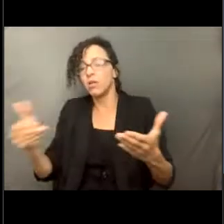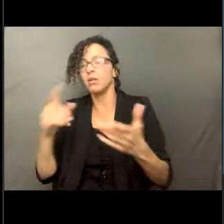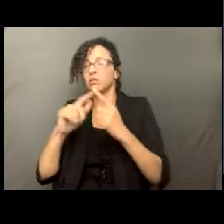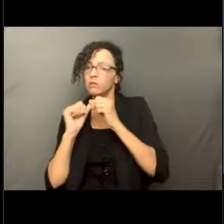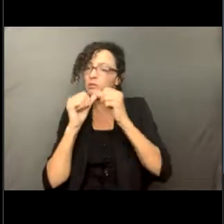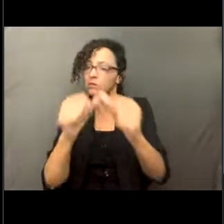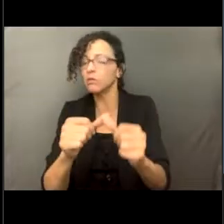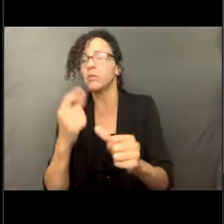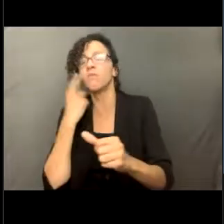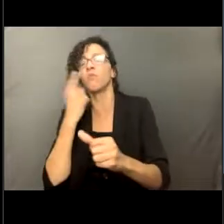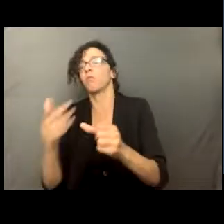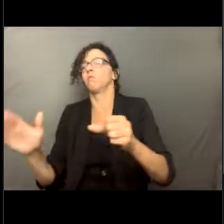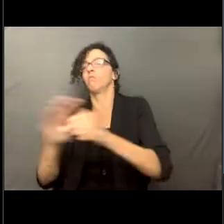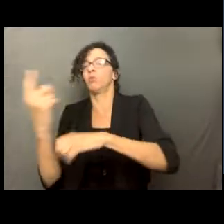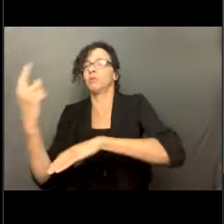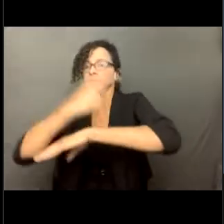workforce.